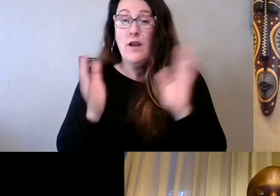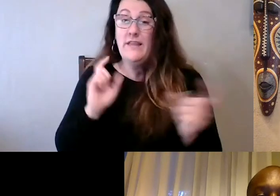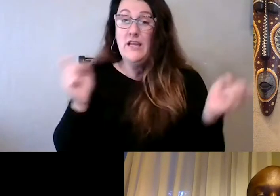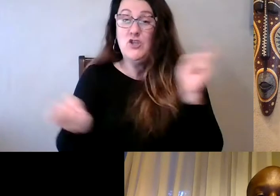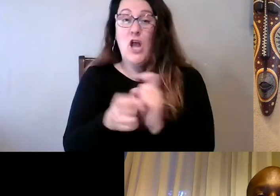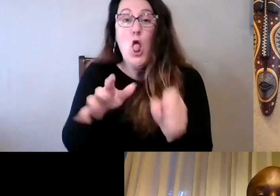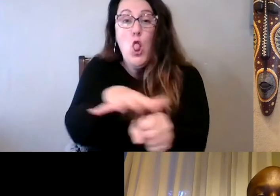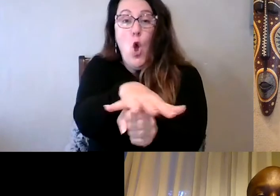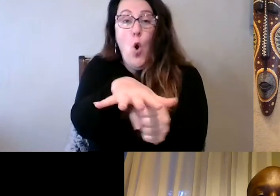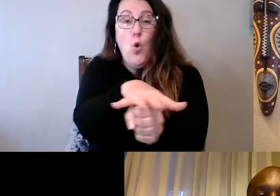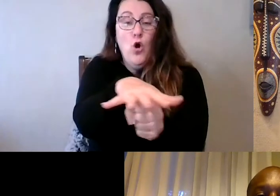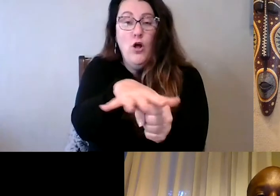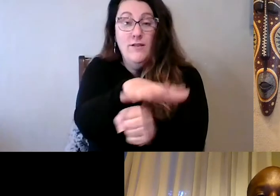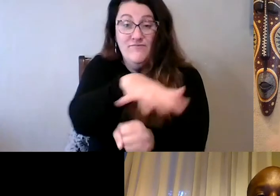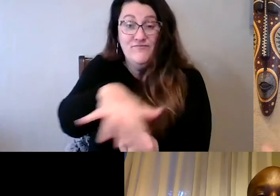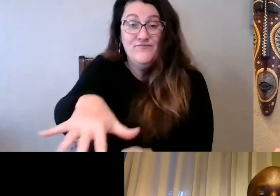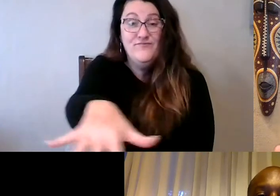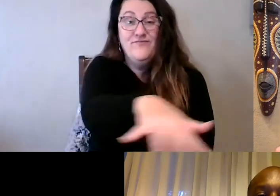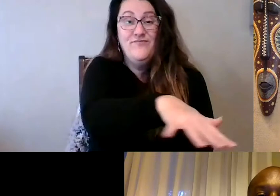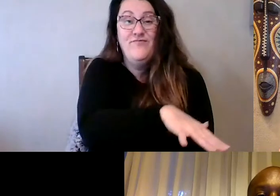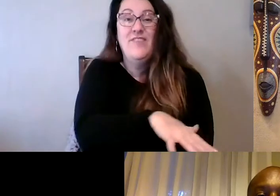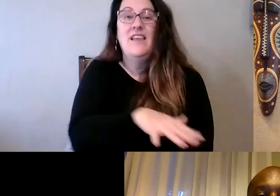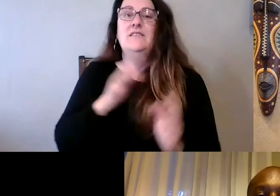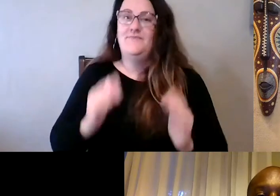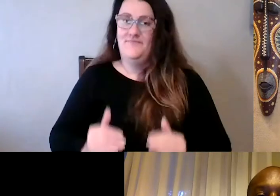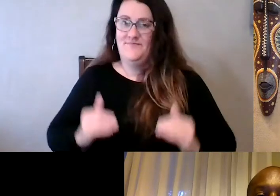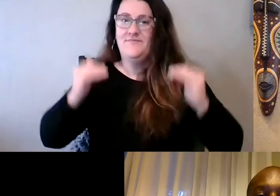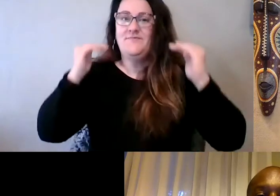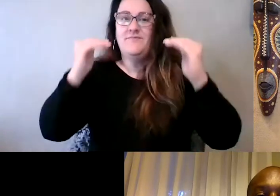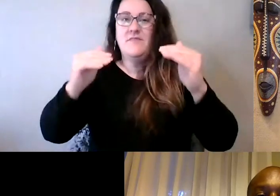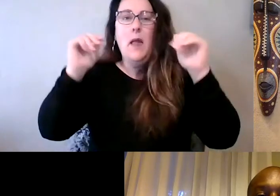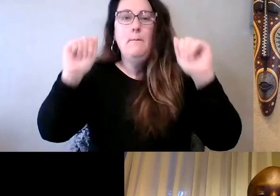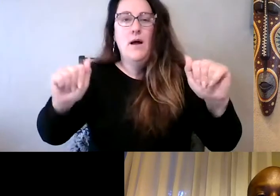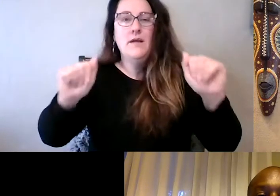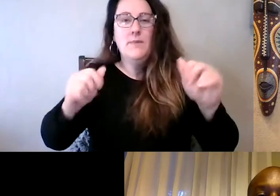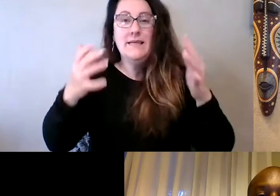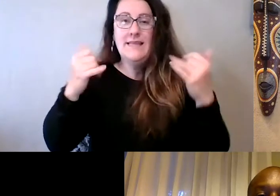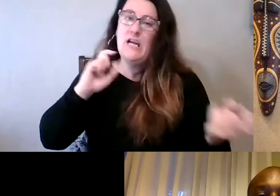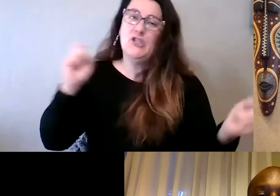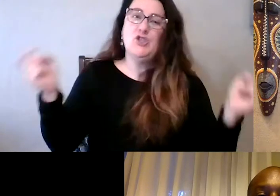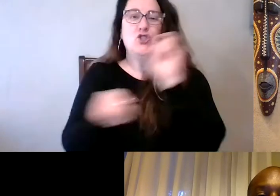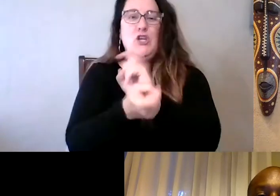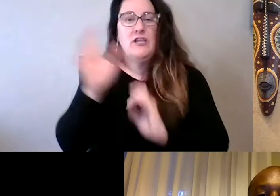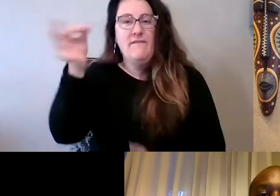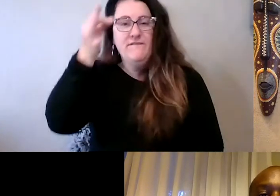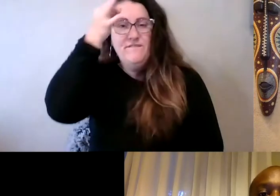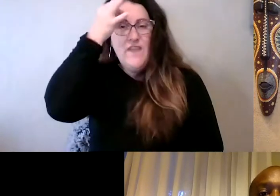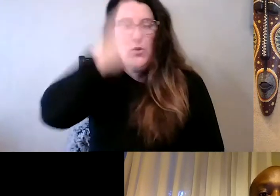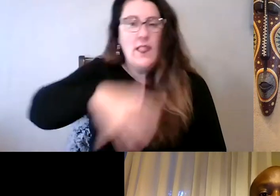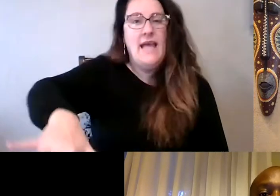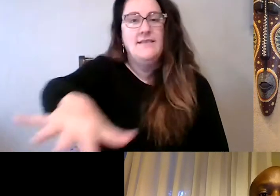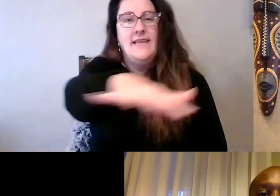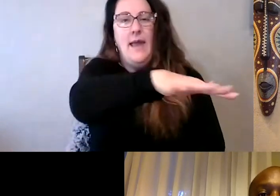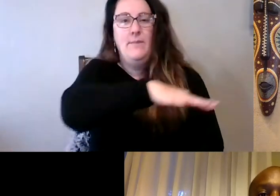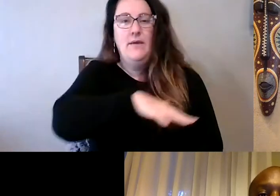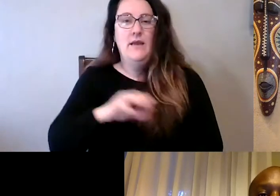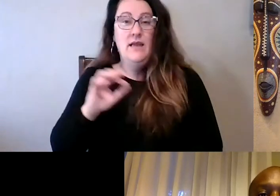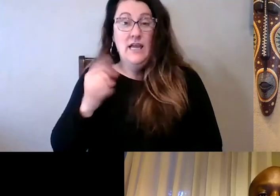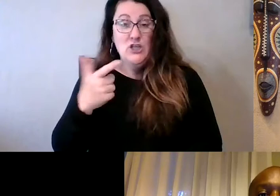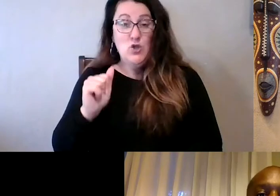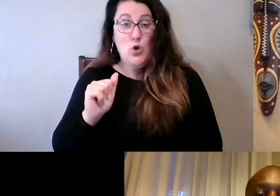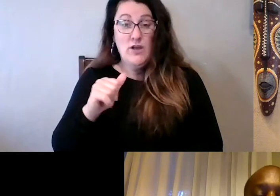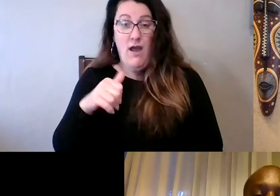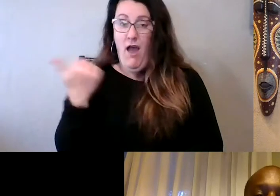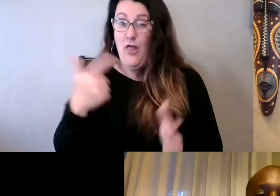local landscape then gave rise to the possibility of what is now changing the federal landscape. I think Georgia's the other